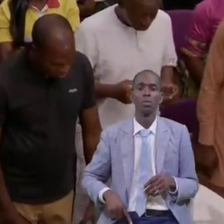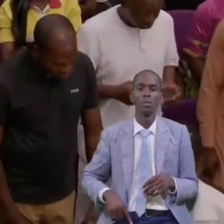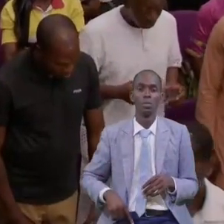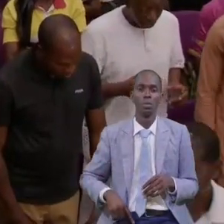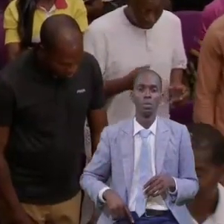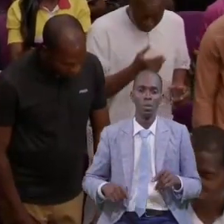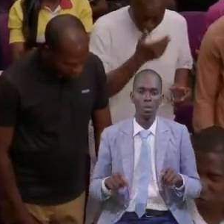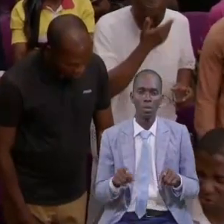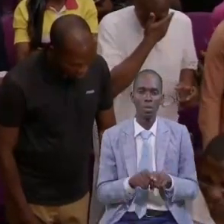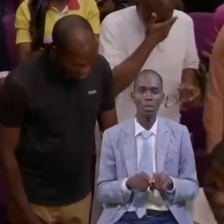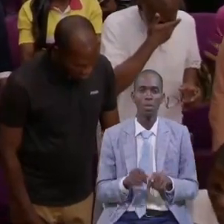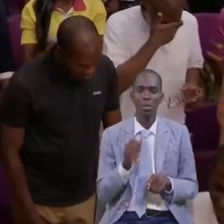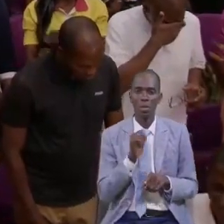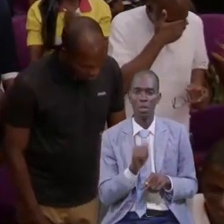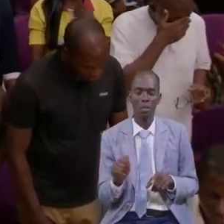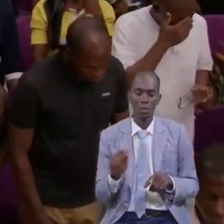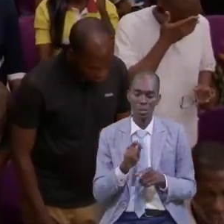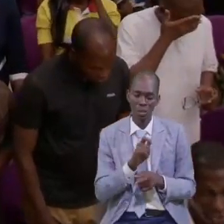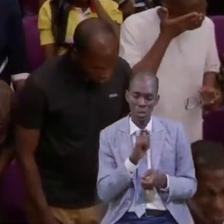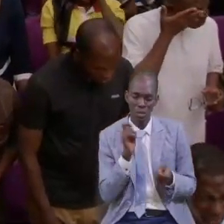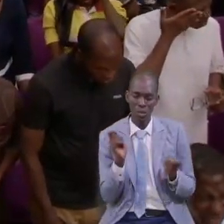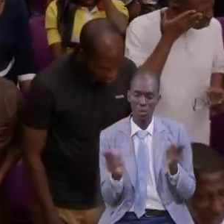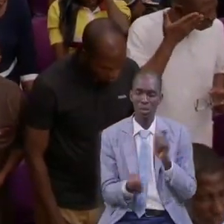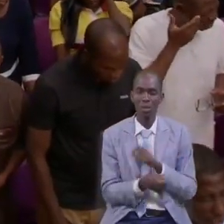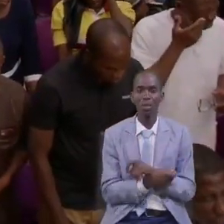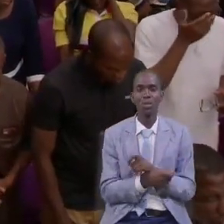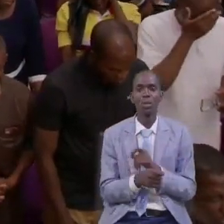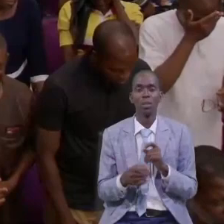as a transparent servant.